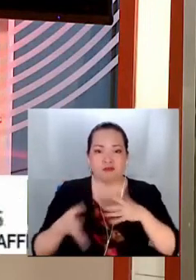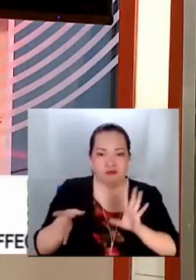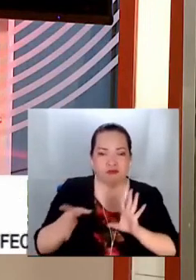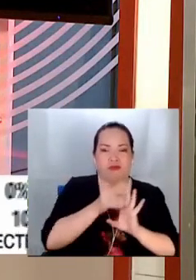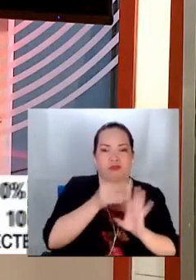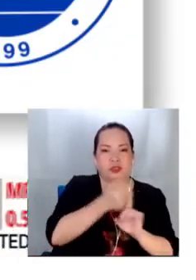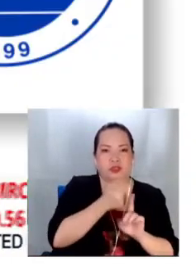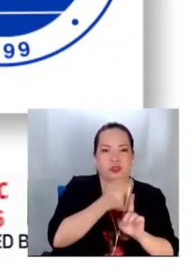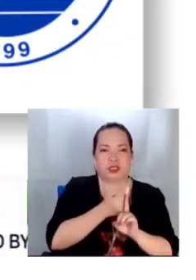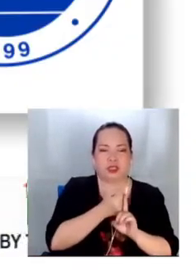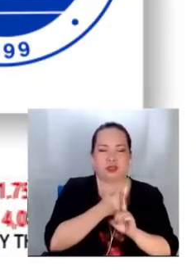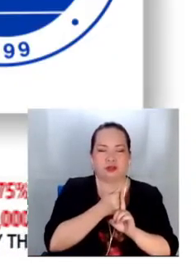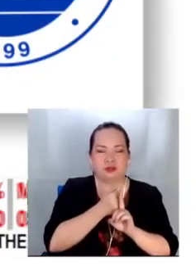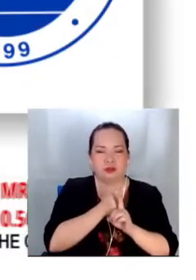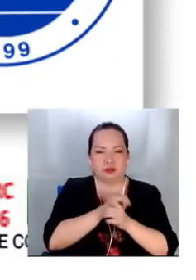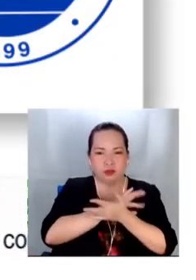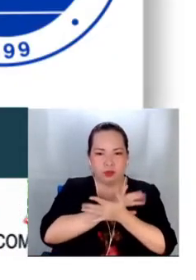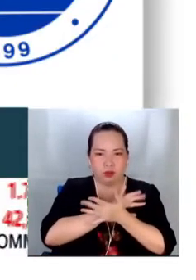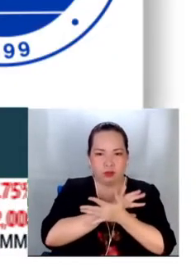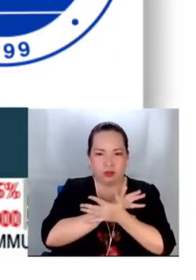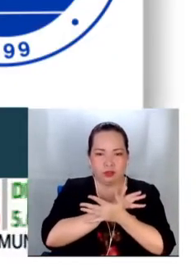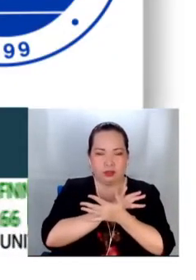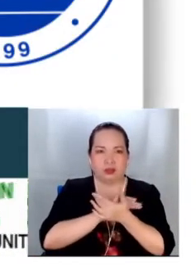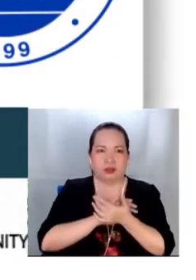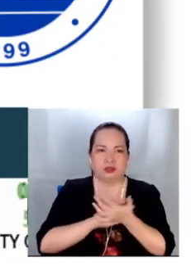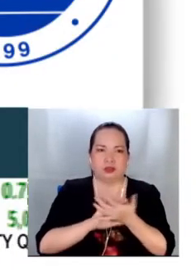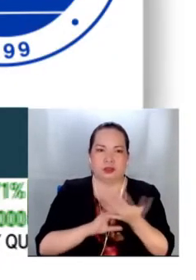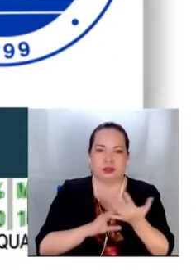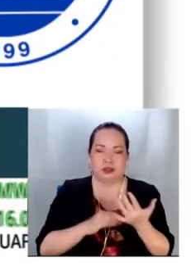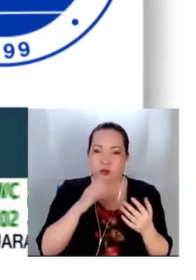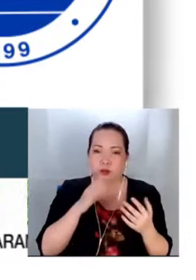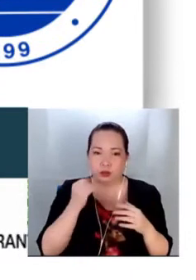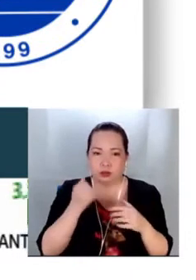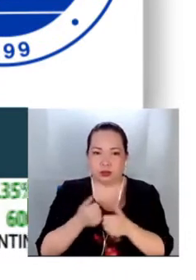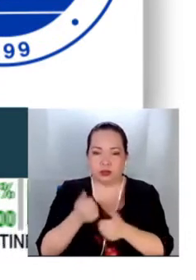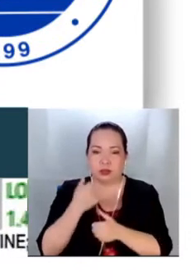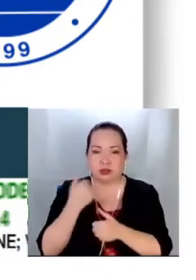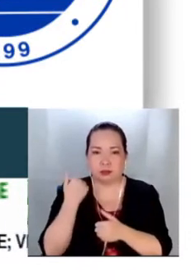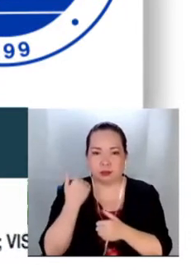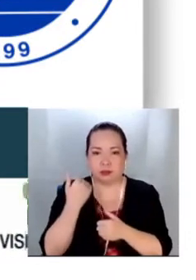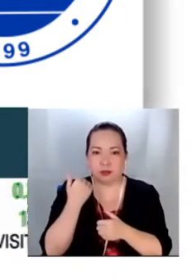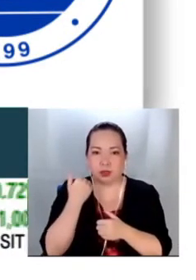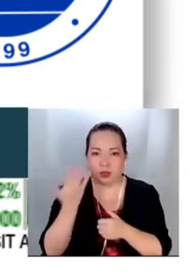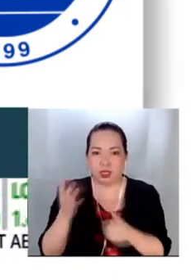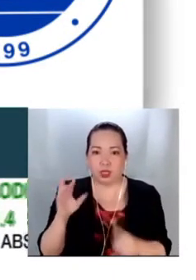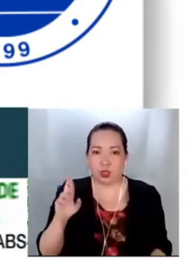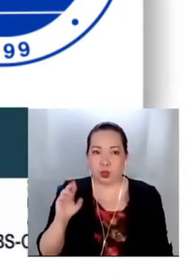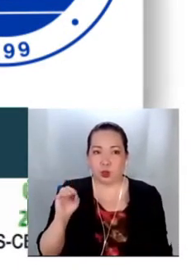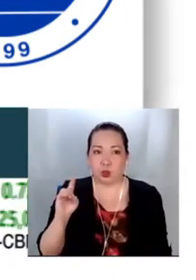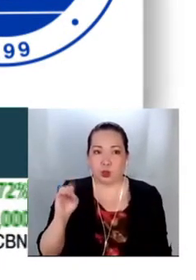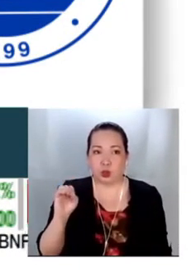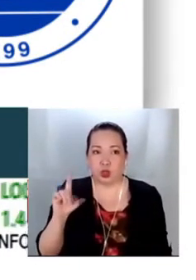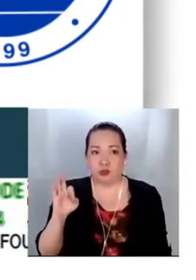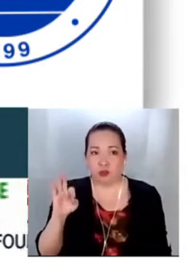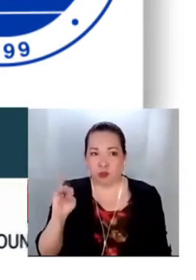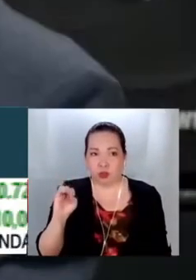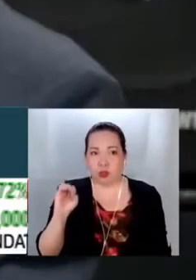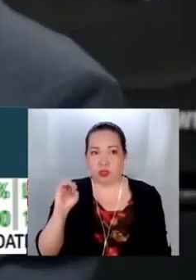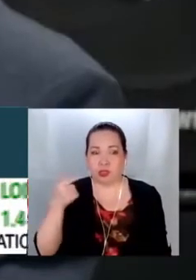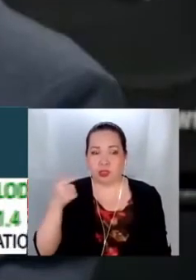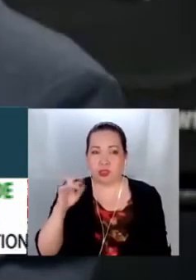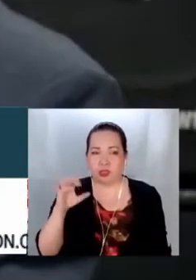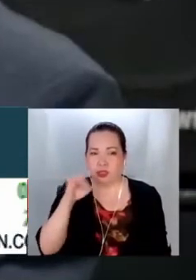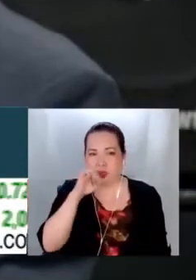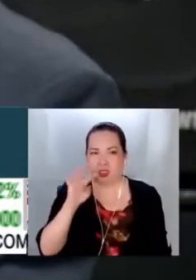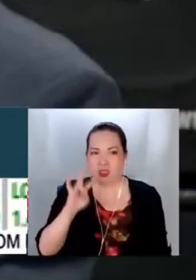COVID-19. The Transportation Department confirmed the death of Rodolfo Garcia. He was 77 years old. Garcia was in critical